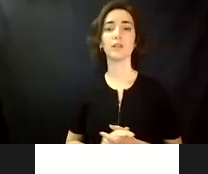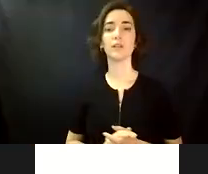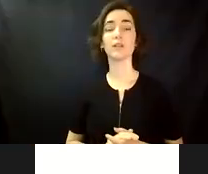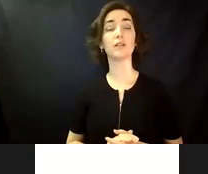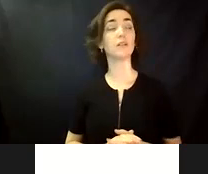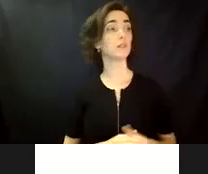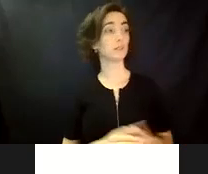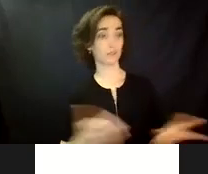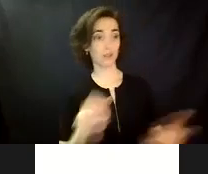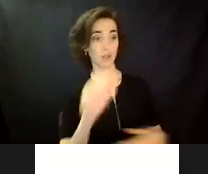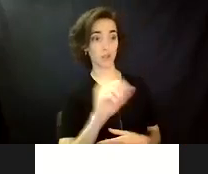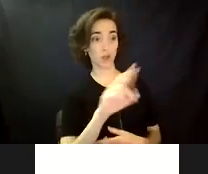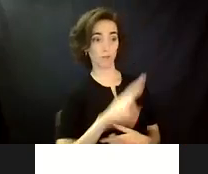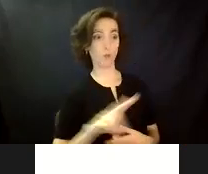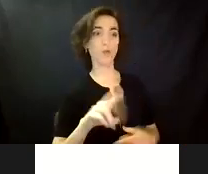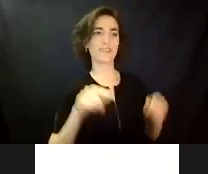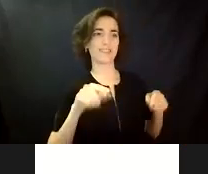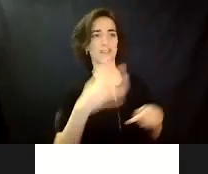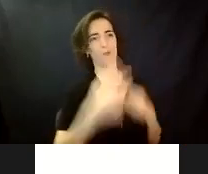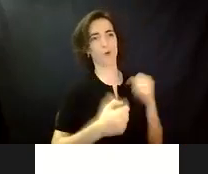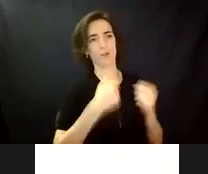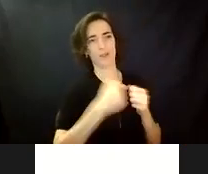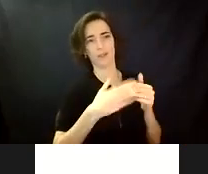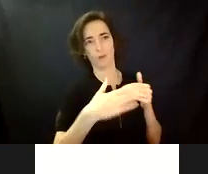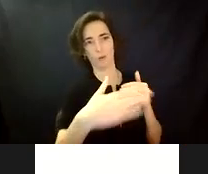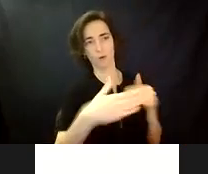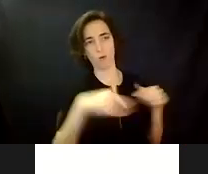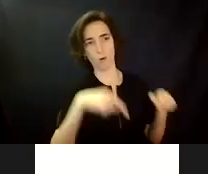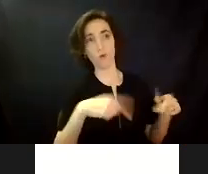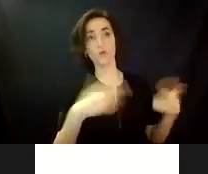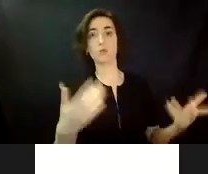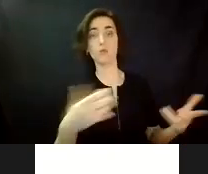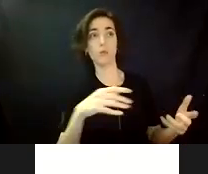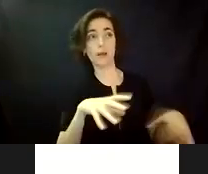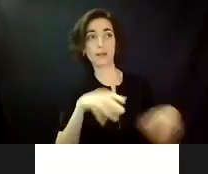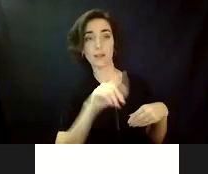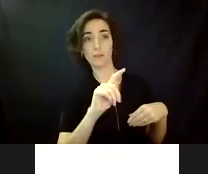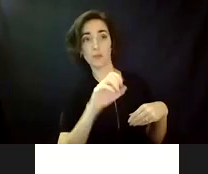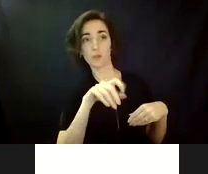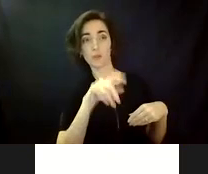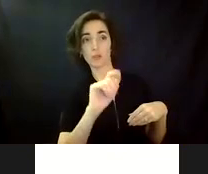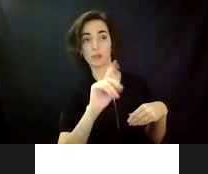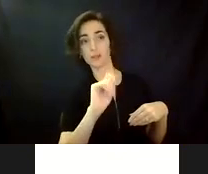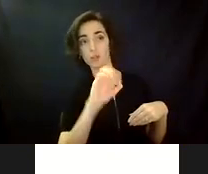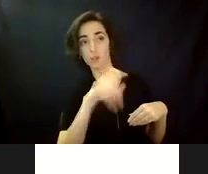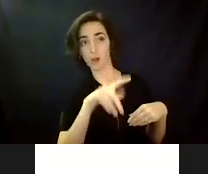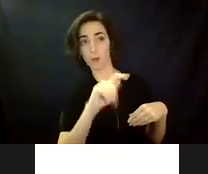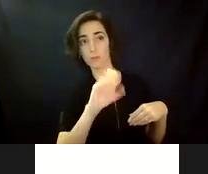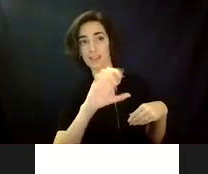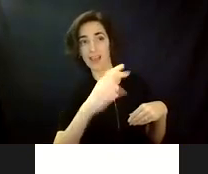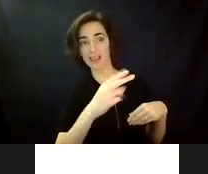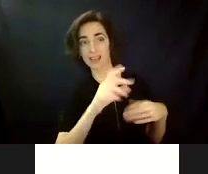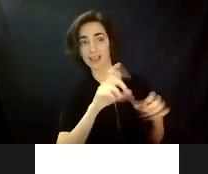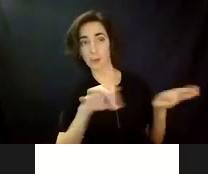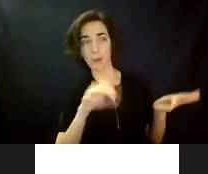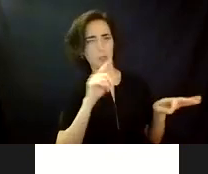whole, we are a four-year university, so I'm not sure if they take the top tech diploma there. 100%.